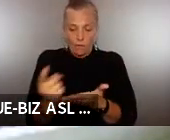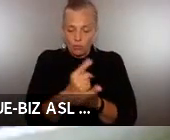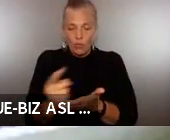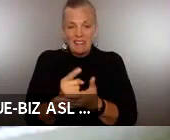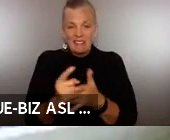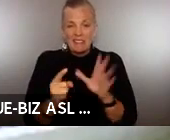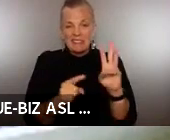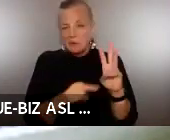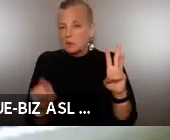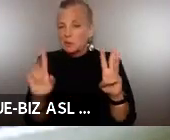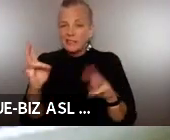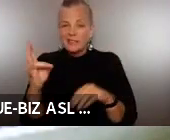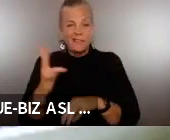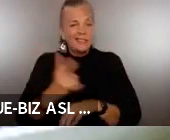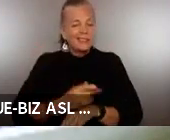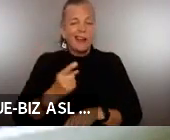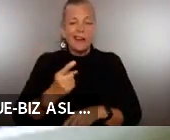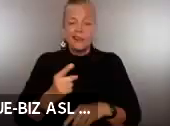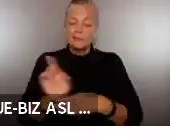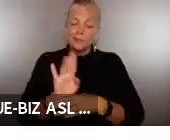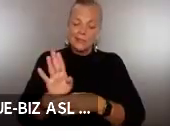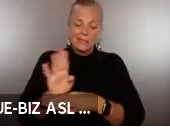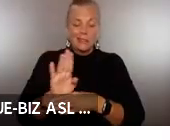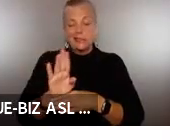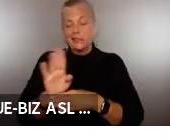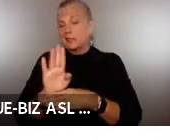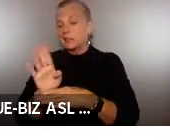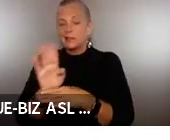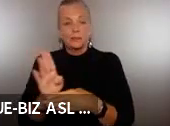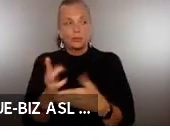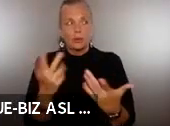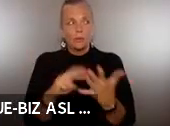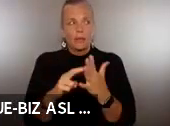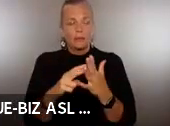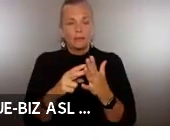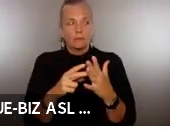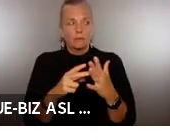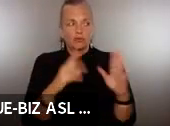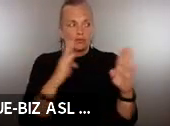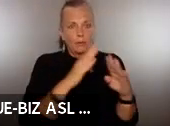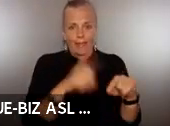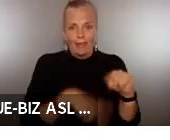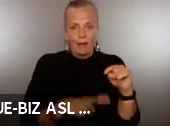occupied. Yes, sir. Yep. And I think